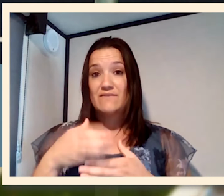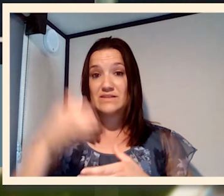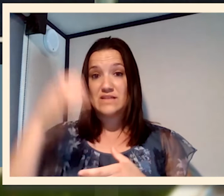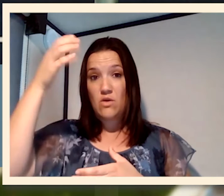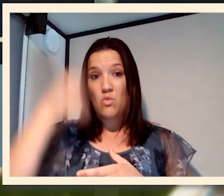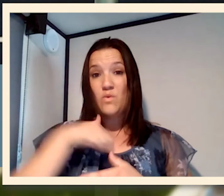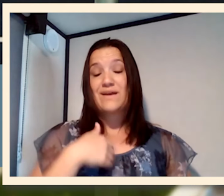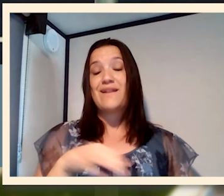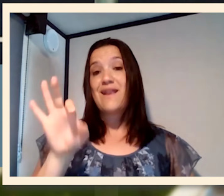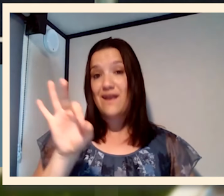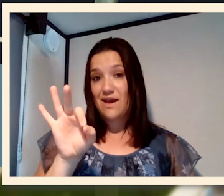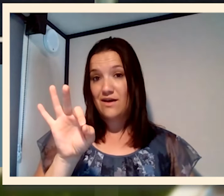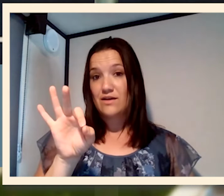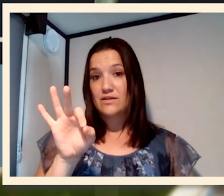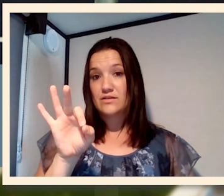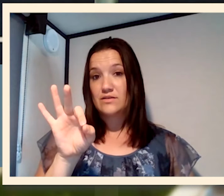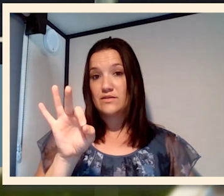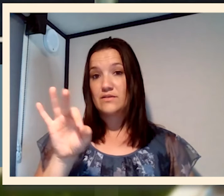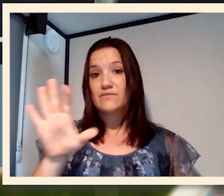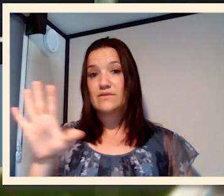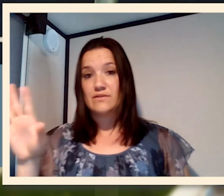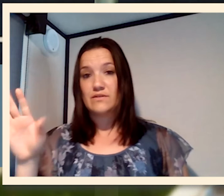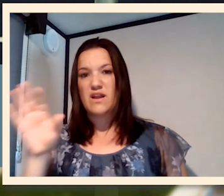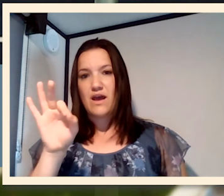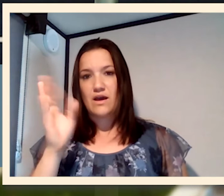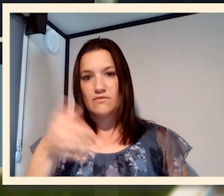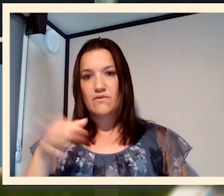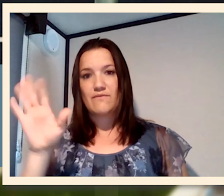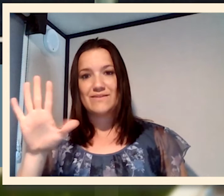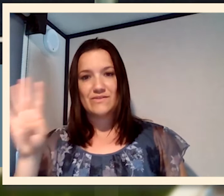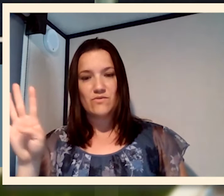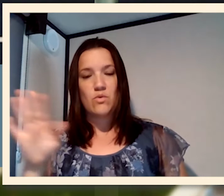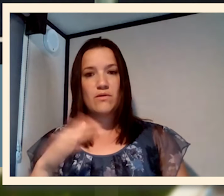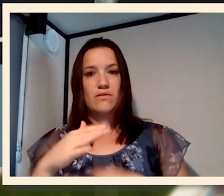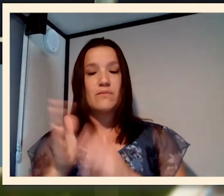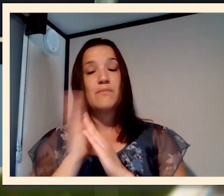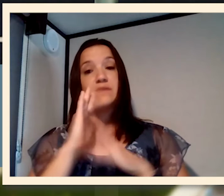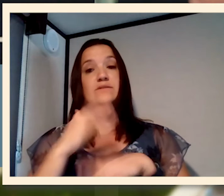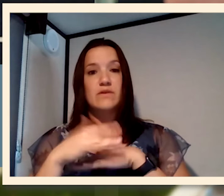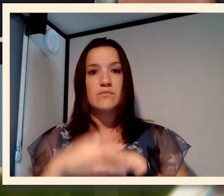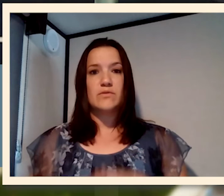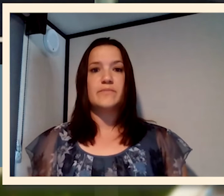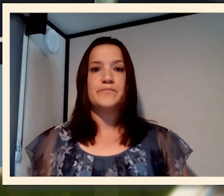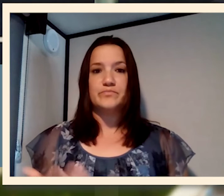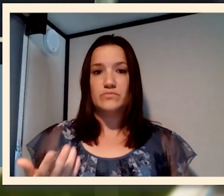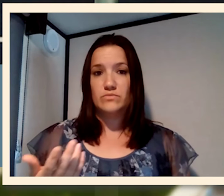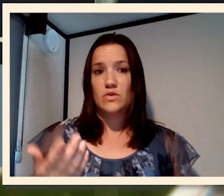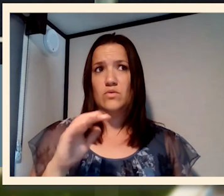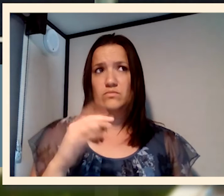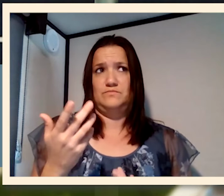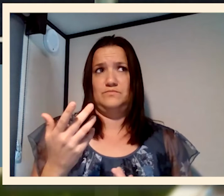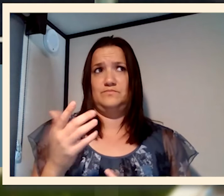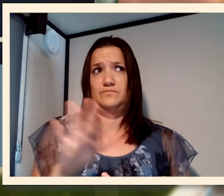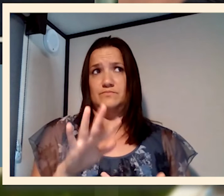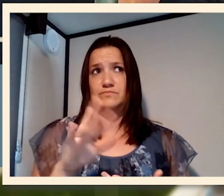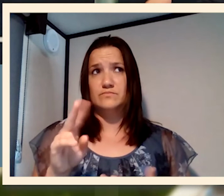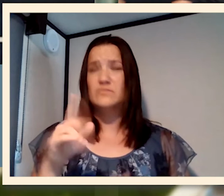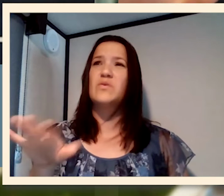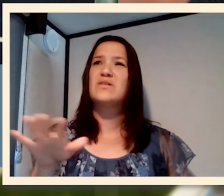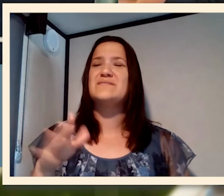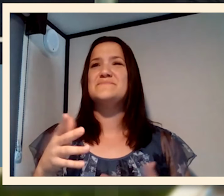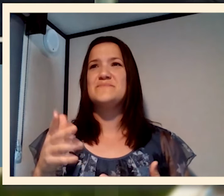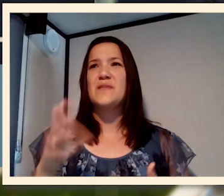5 Tower, we had 9 of those 54. So interestingly, you know, maybe one or two of the 200